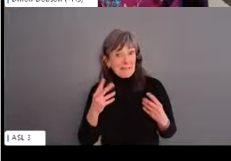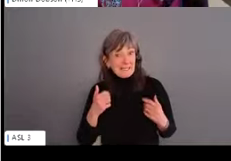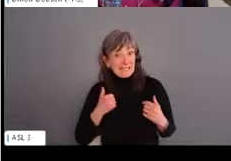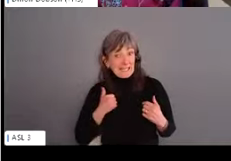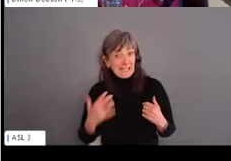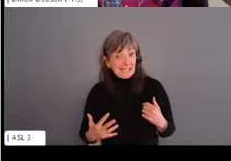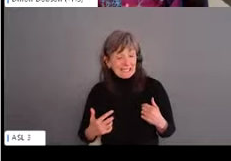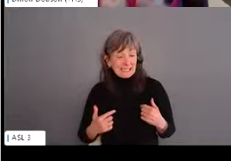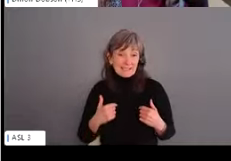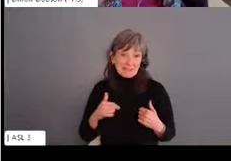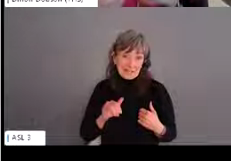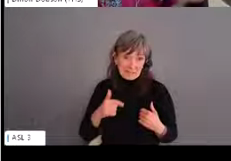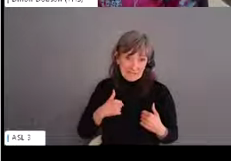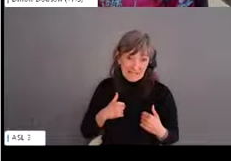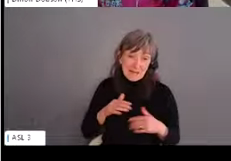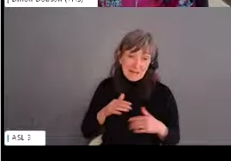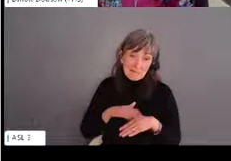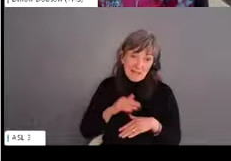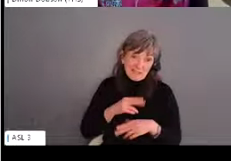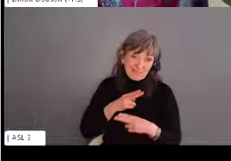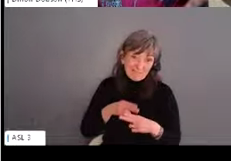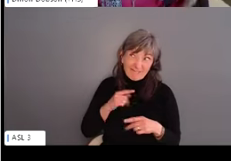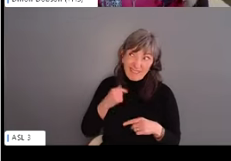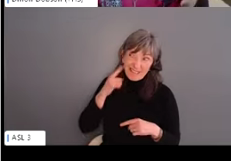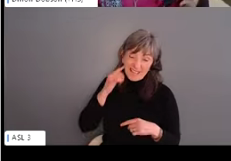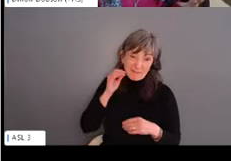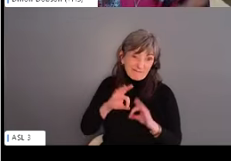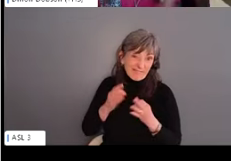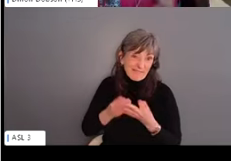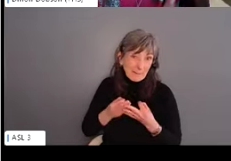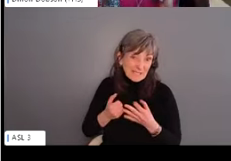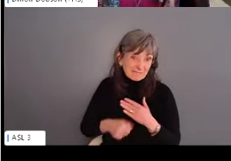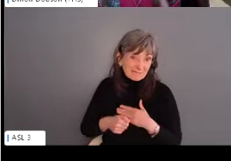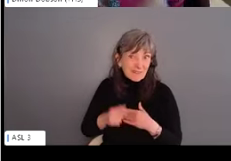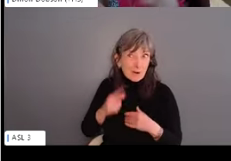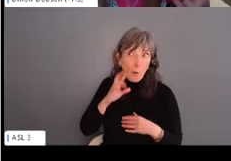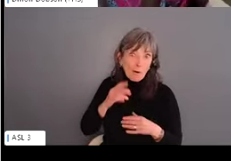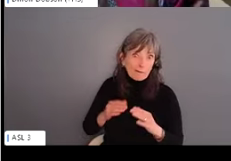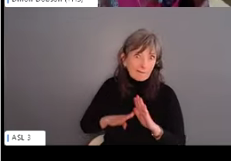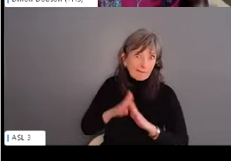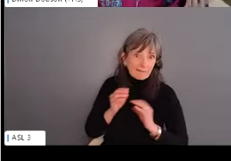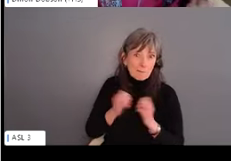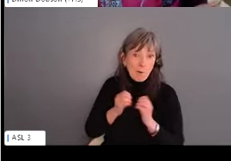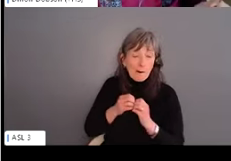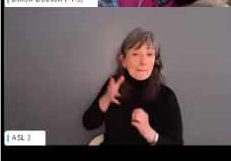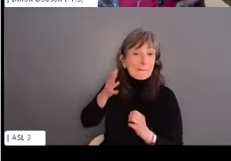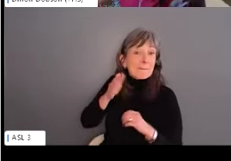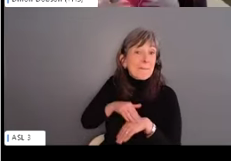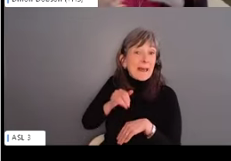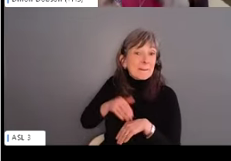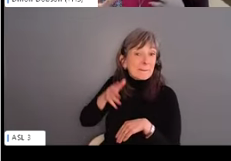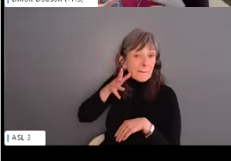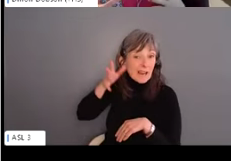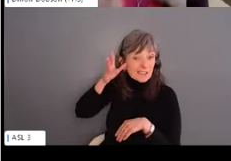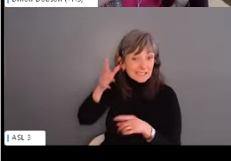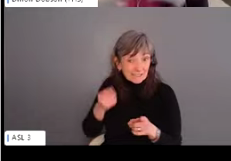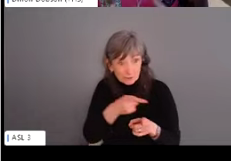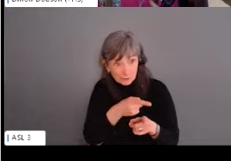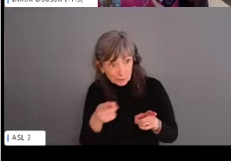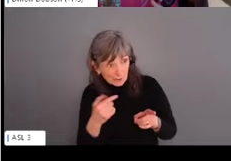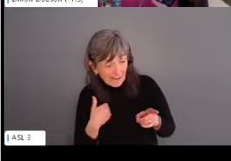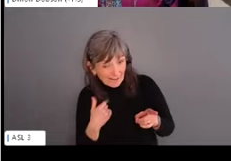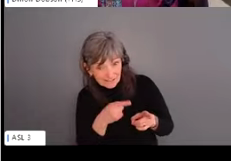considered family, and we've seen this huge evolution of pet parenting, right? It's on the rise. So I don't know if anybody in the audience today has animals with them today.